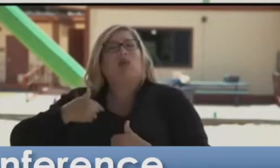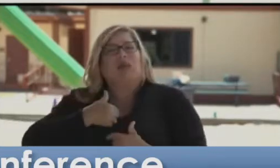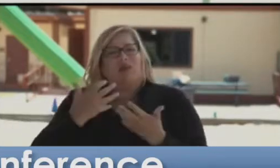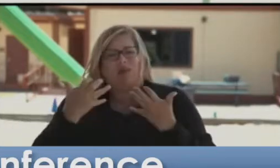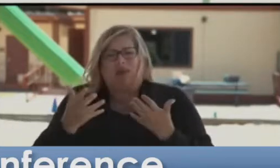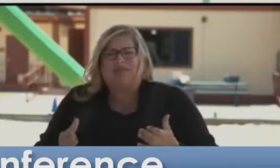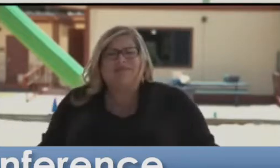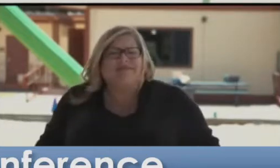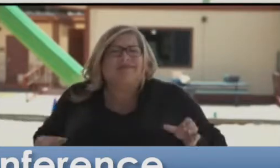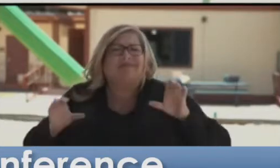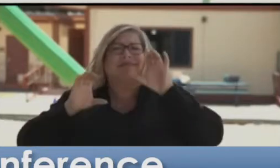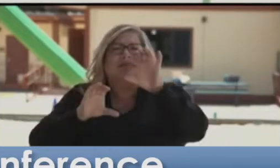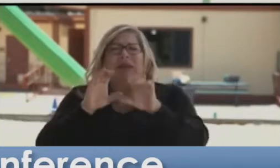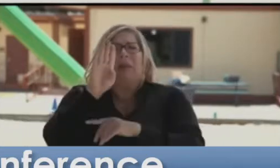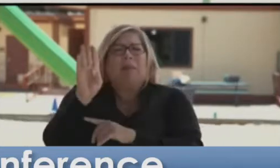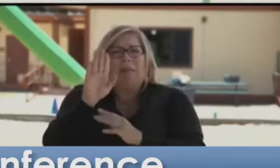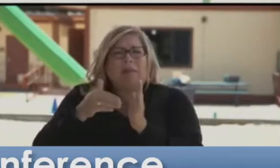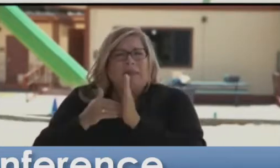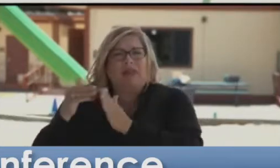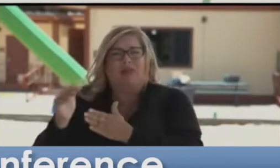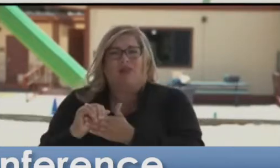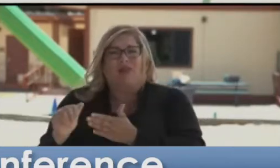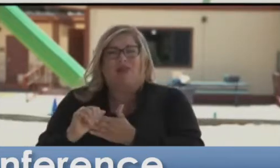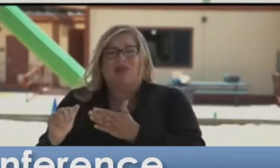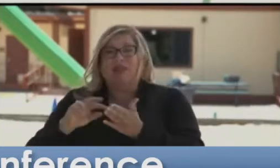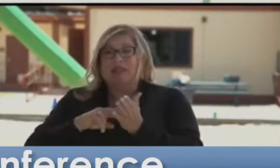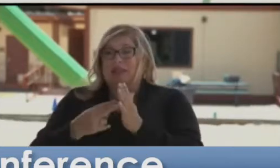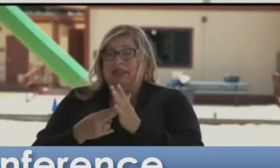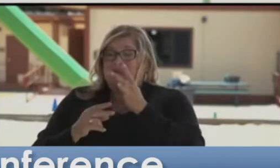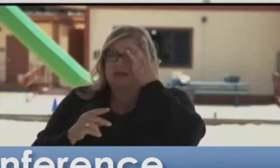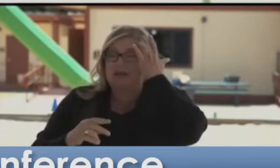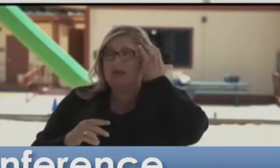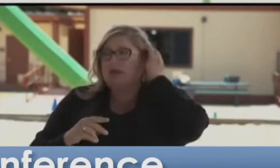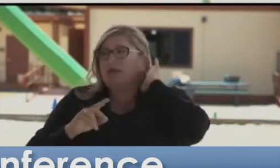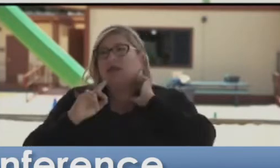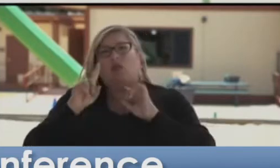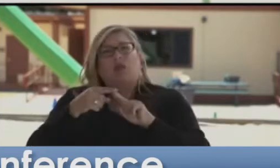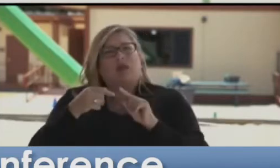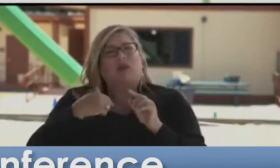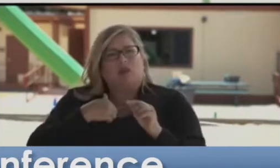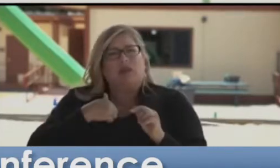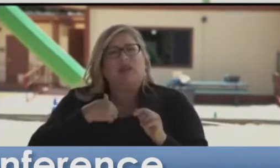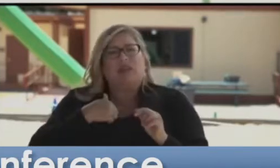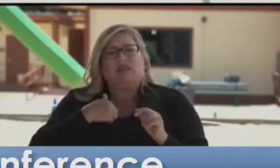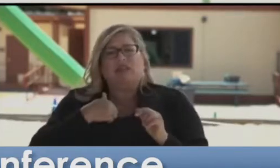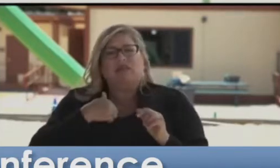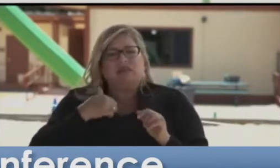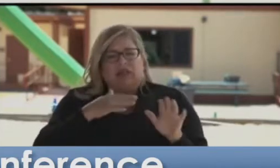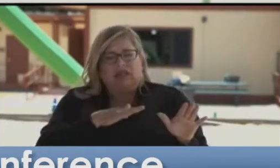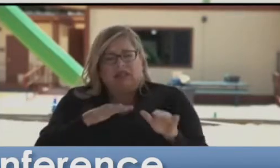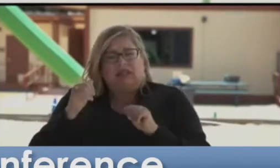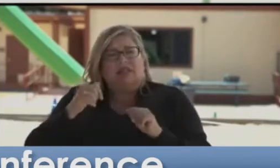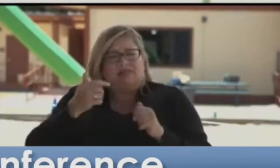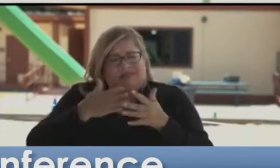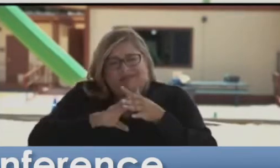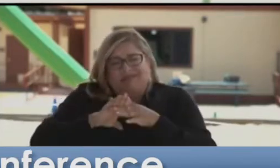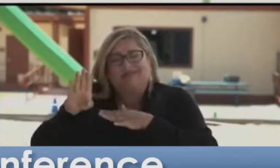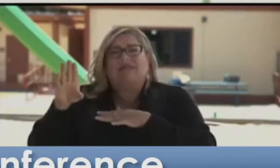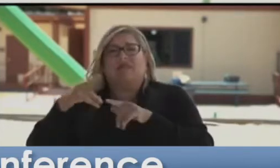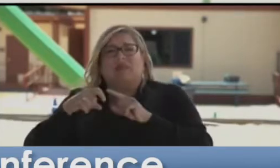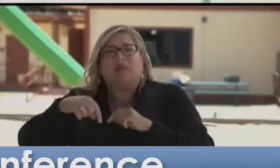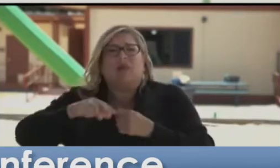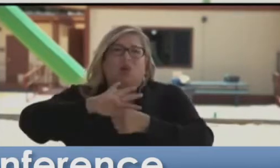in terms of investments means that as we come out of this difficult circumstance, that we capture the